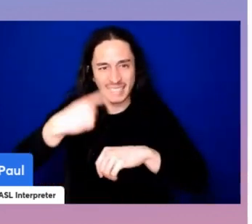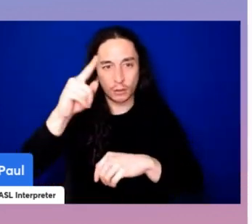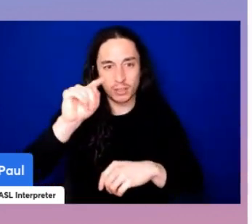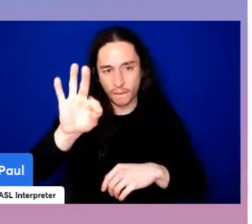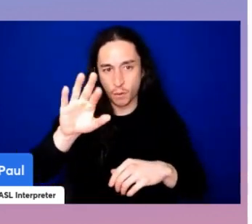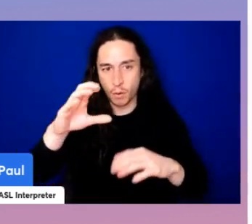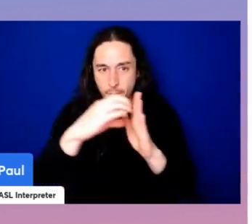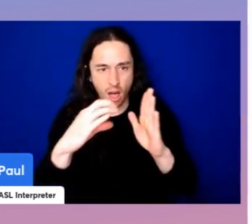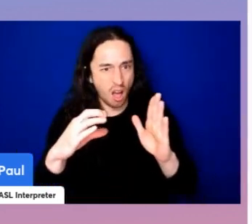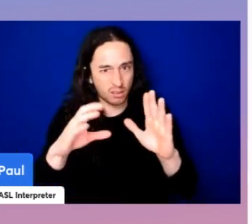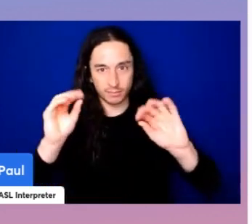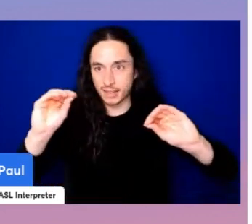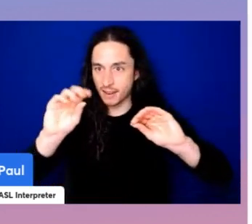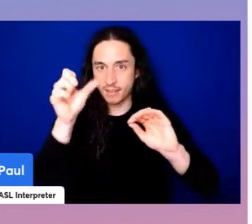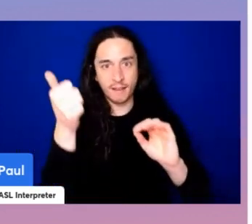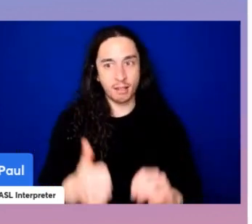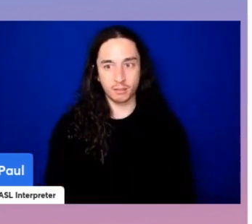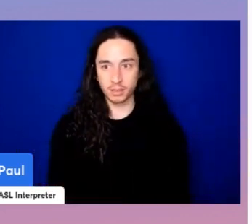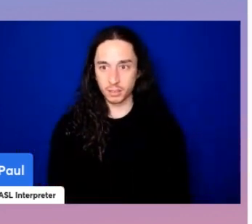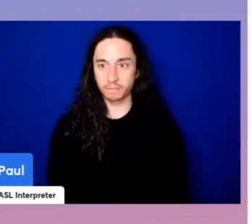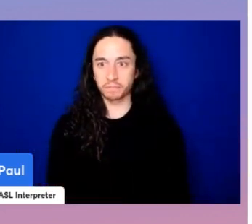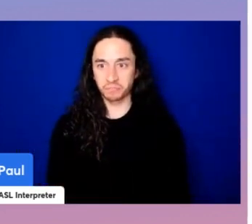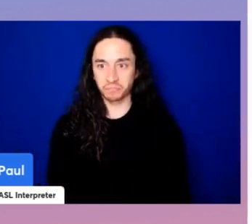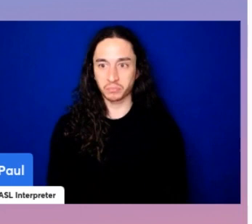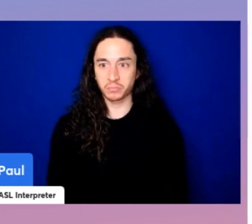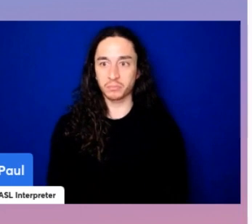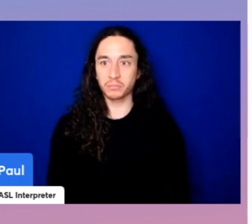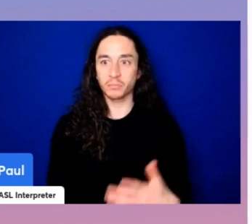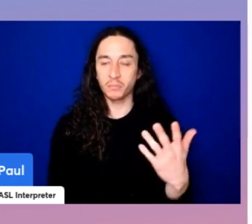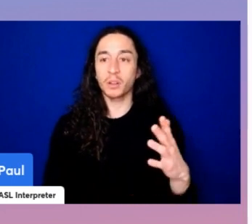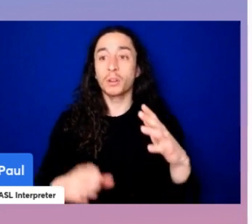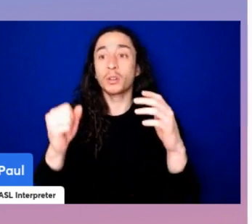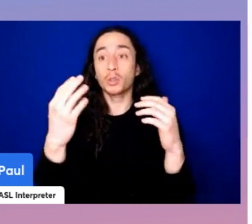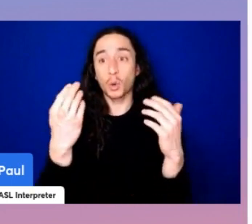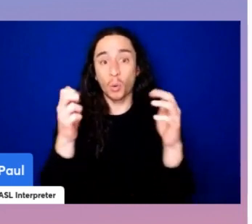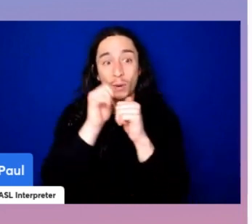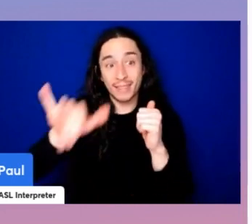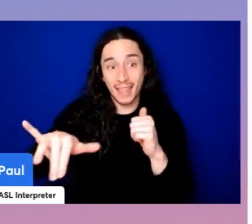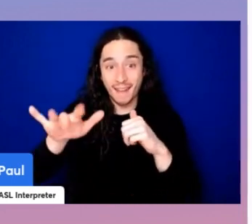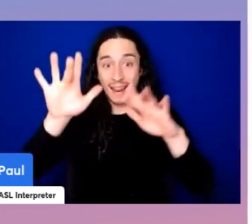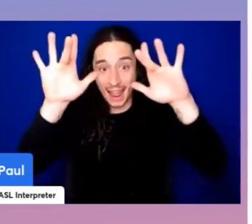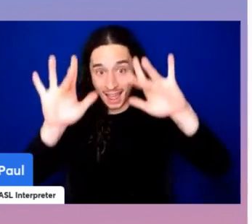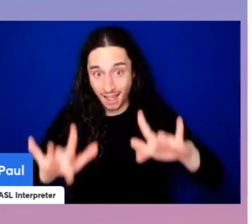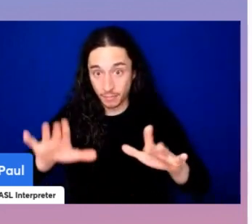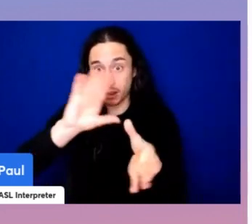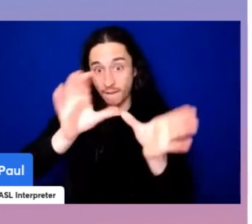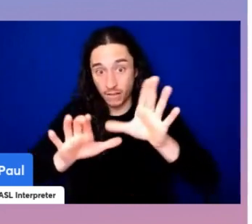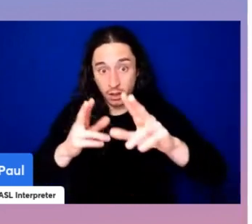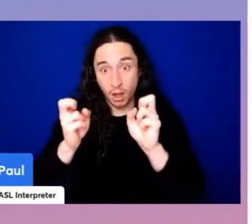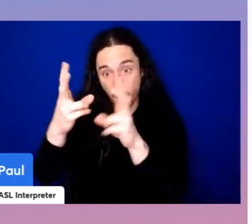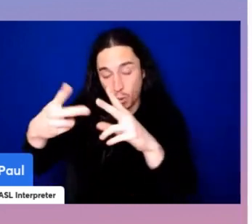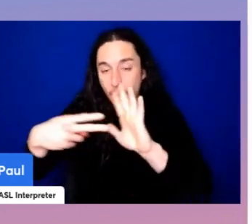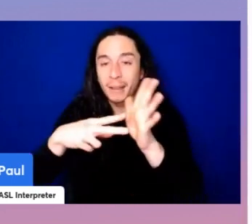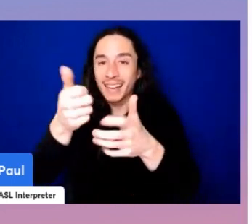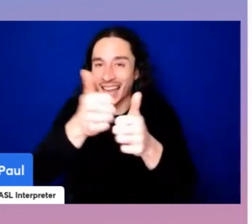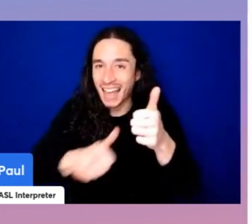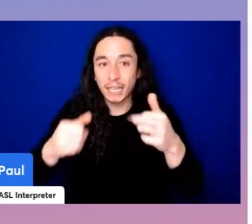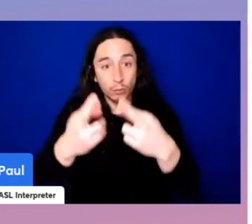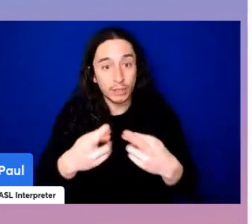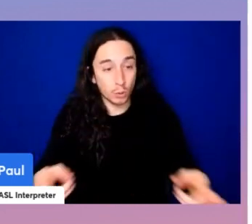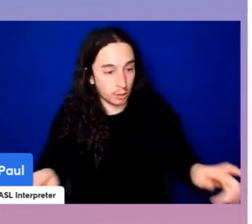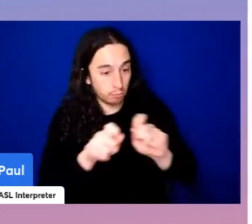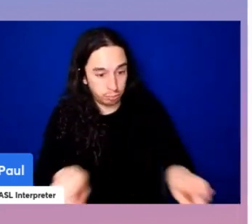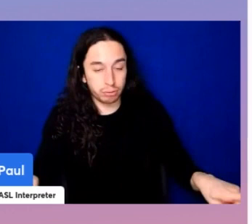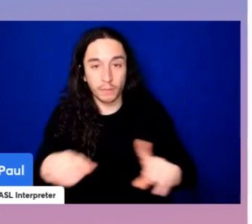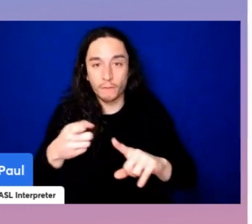it, nothing else. So with this empty configuration being uploaded, any resources that were deployed from a